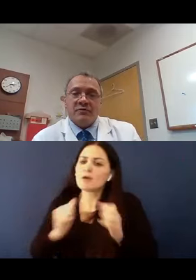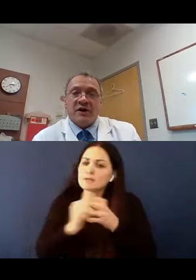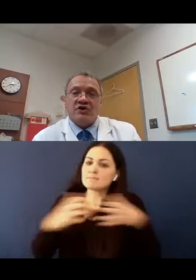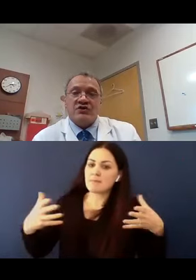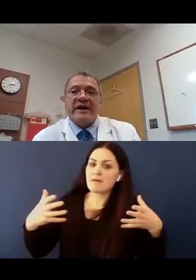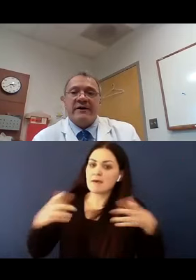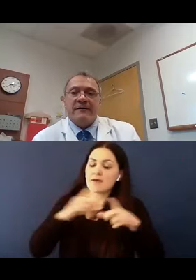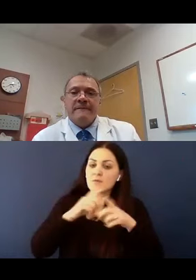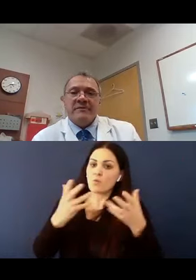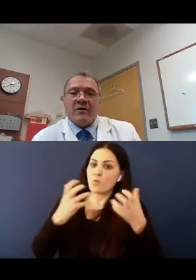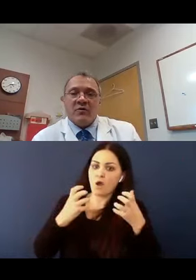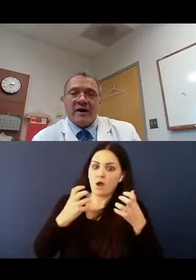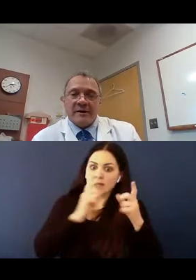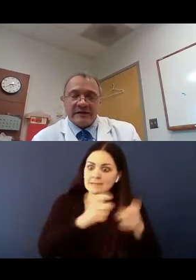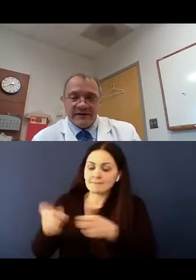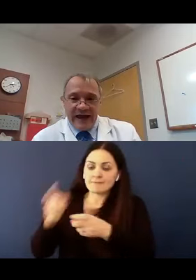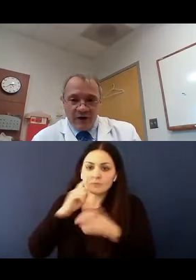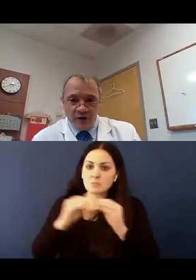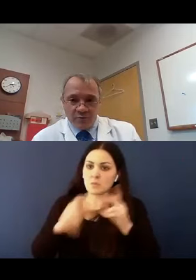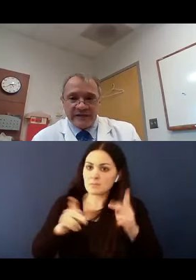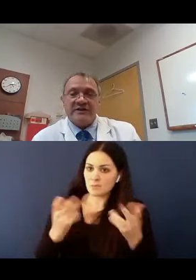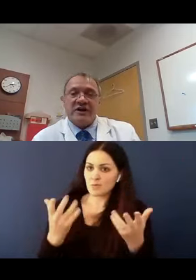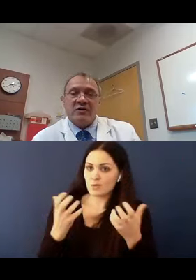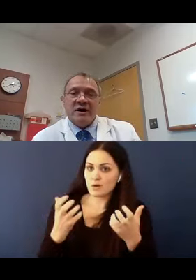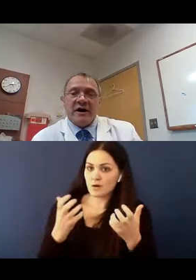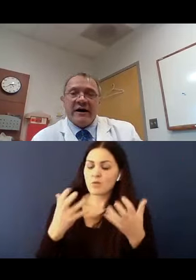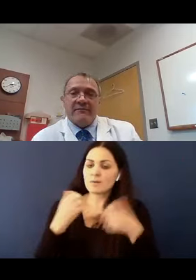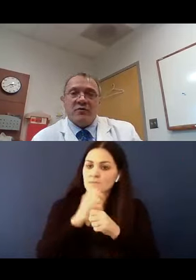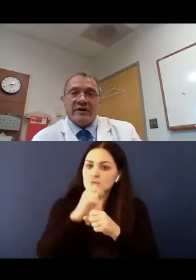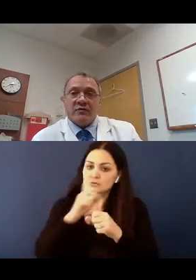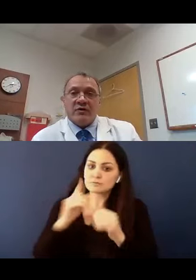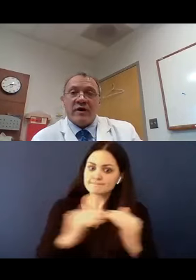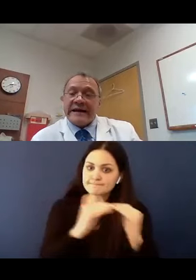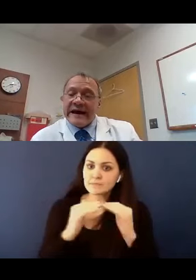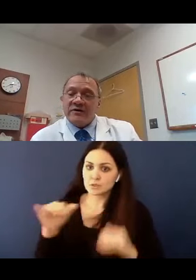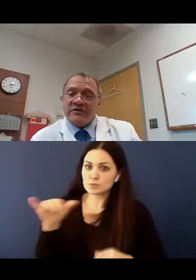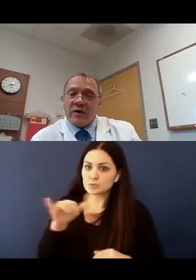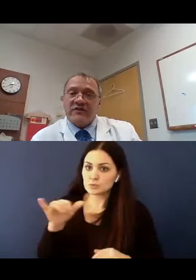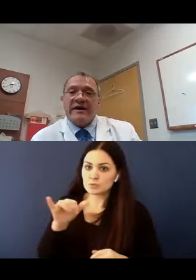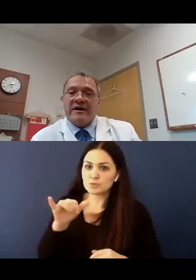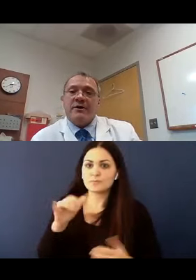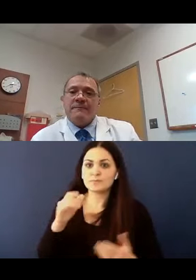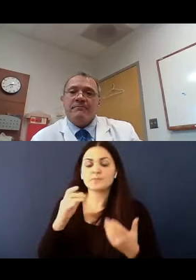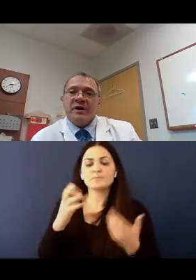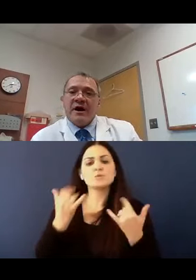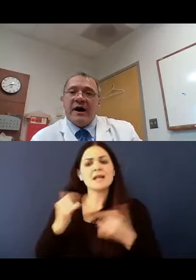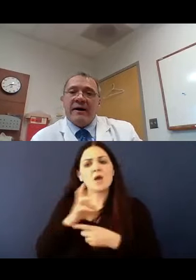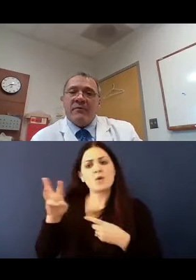a larger scale. We want to be able to give it equitably. So we're right now, it's at West Ann